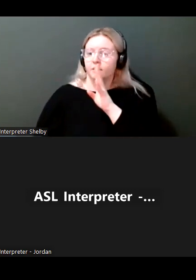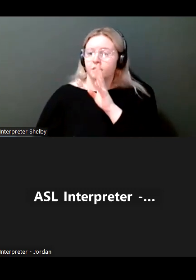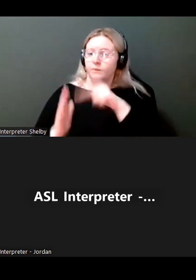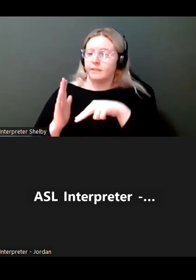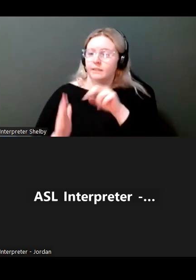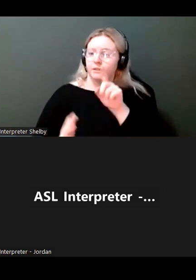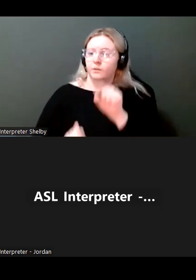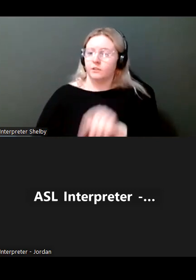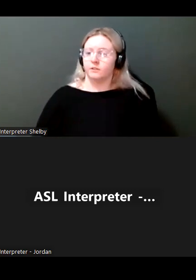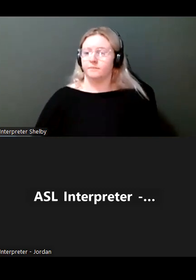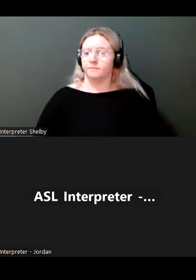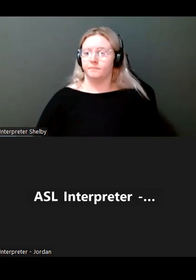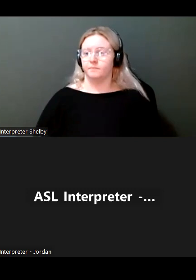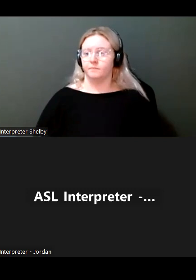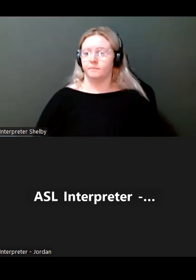Barb, Well,